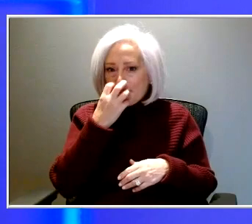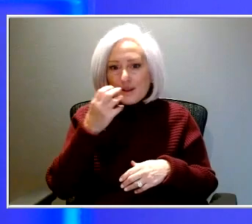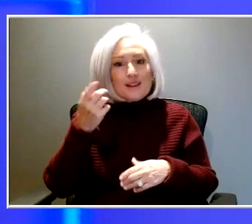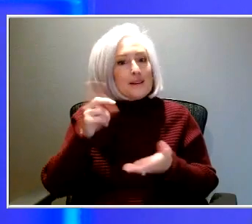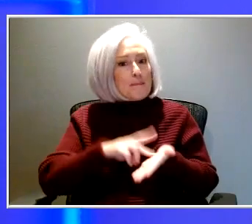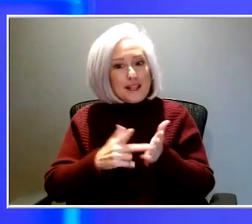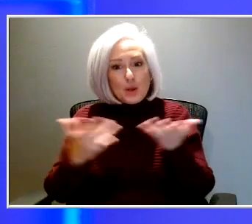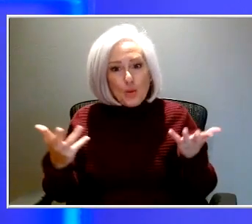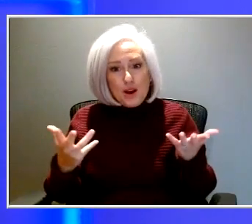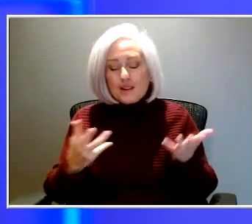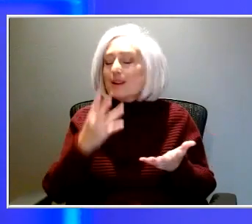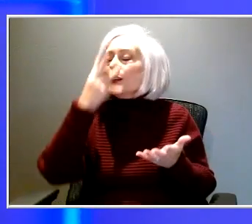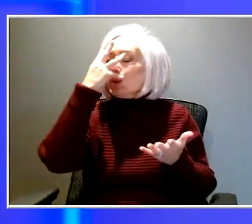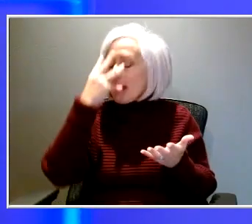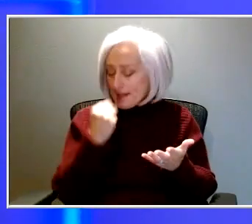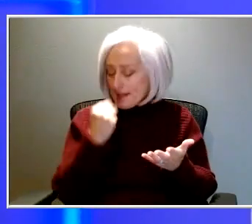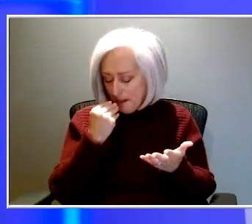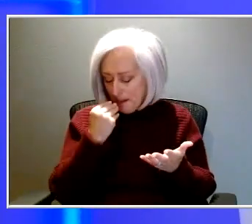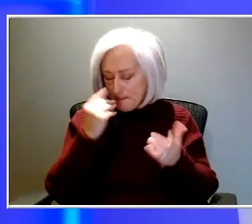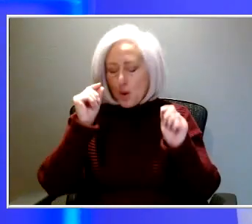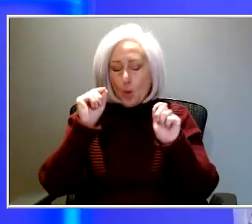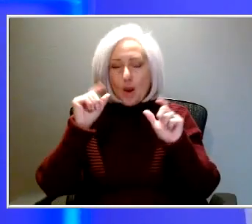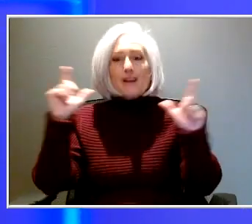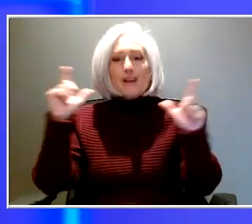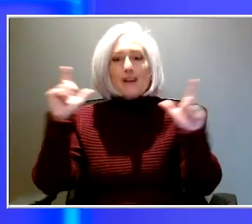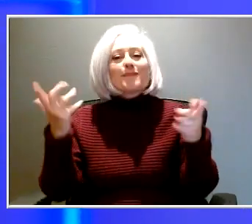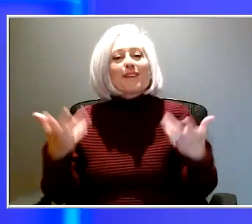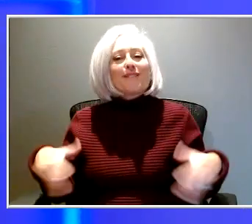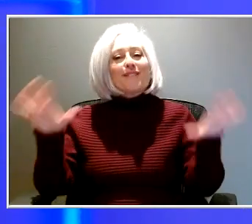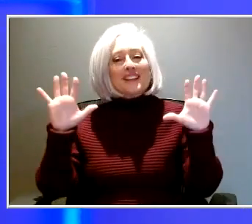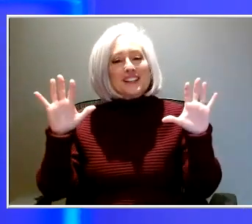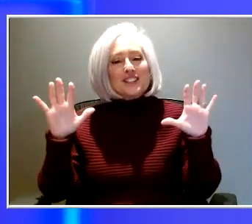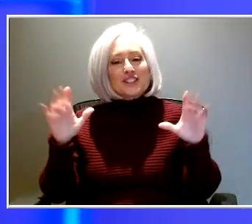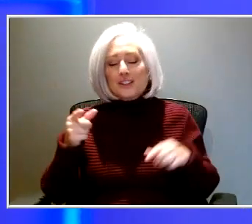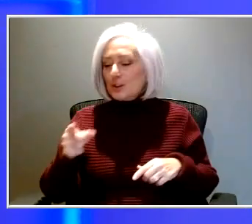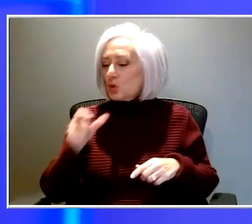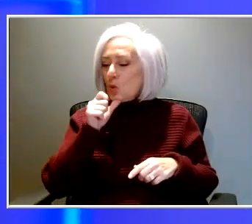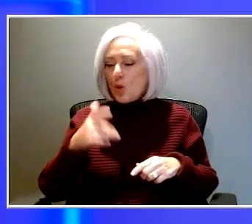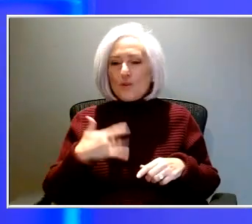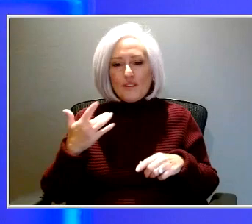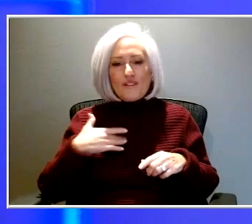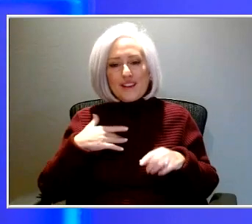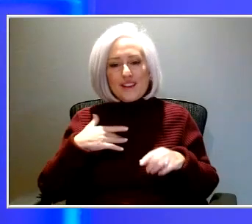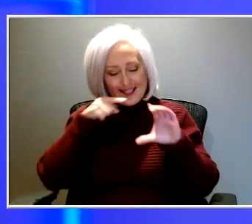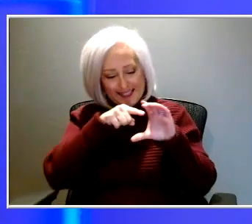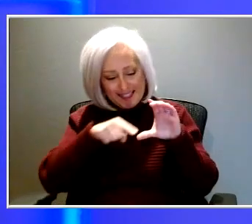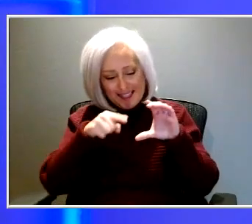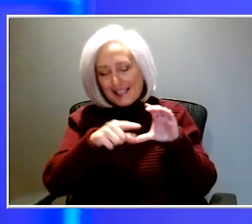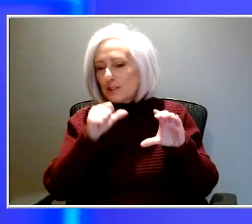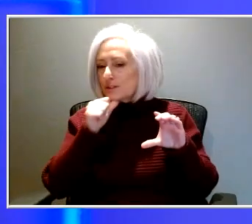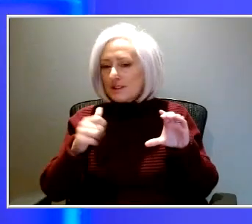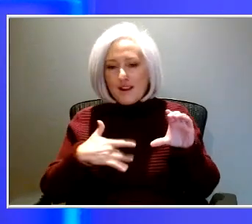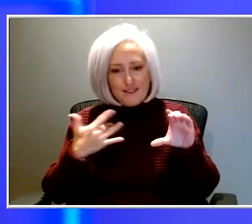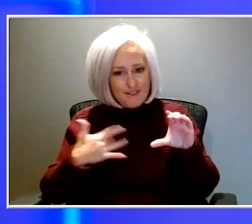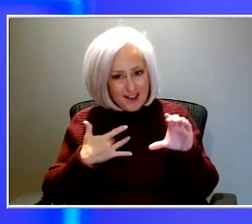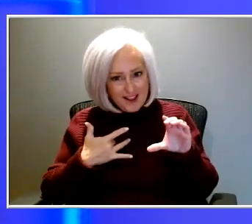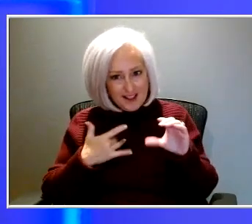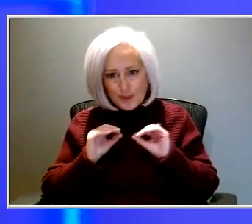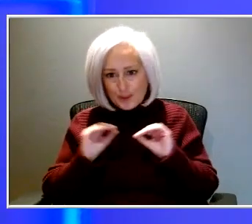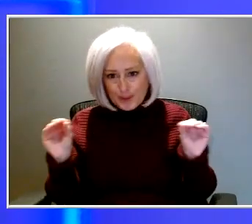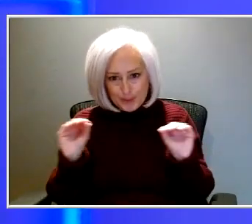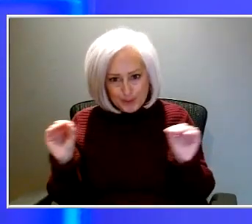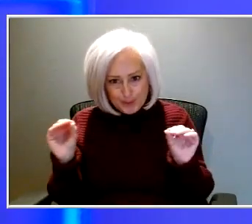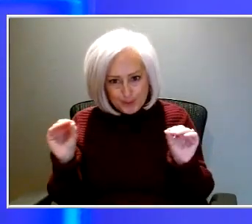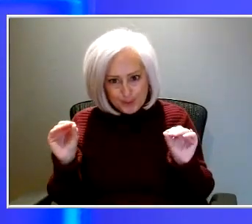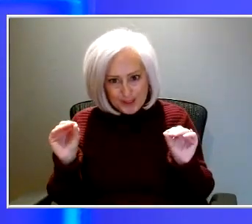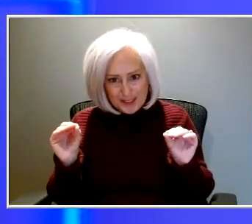completely through. And so patients will not feel the needles go in. They won't feel anything at all. And so it's to try to minimize